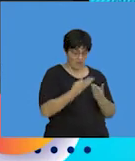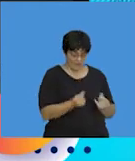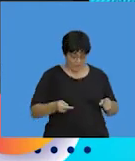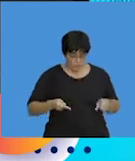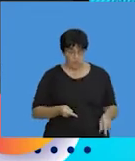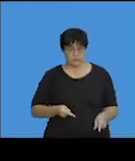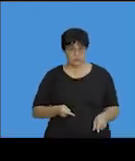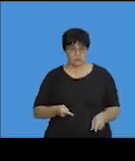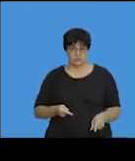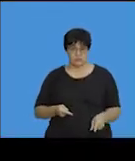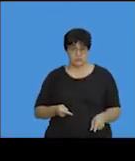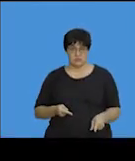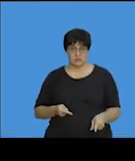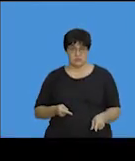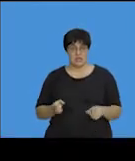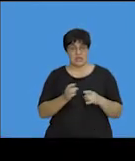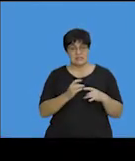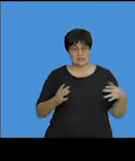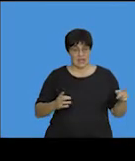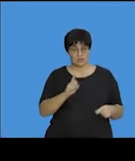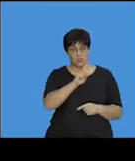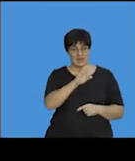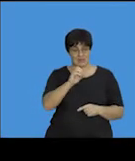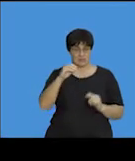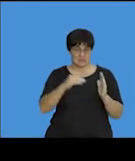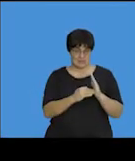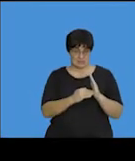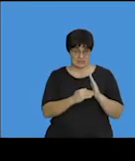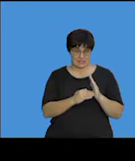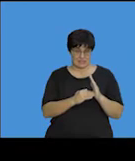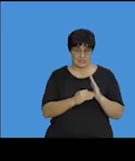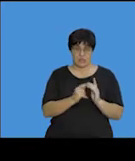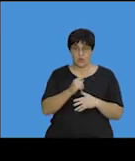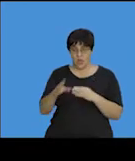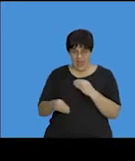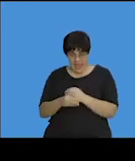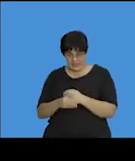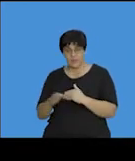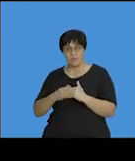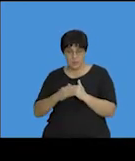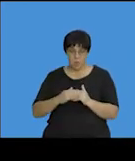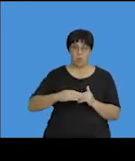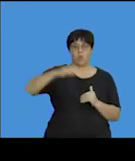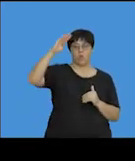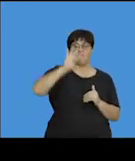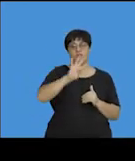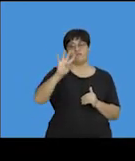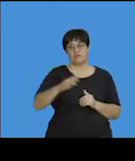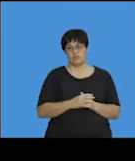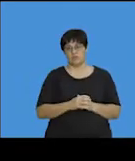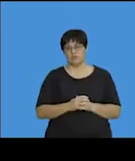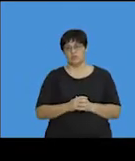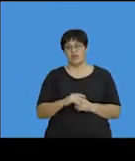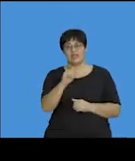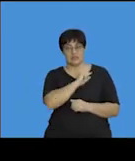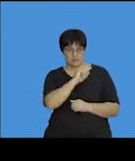it was from the ground, from here. So it starts at 100 meters already, and now it goes